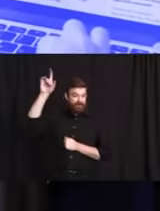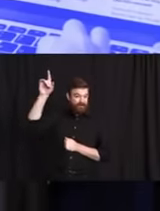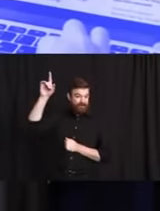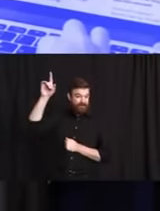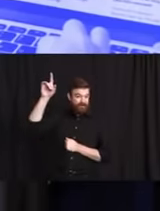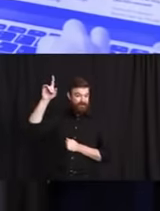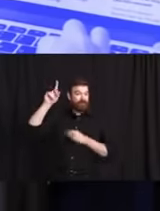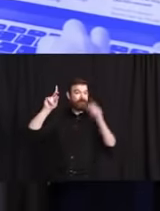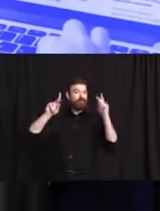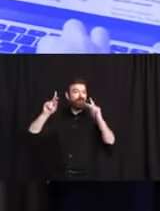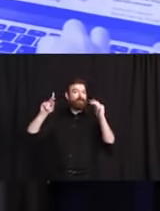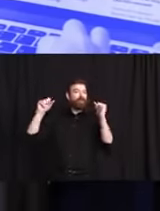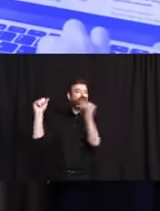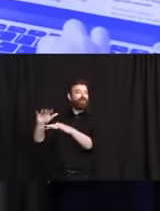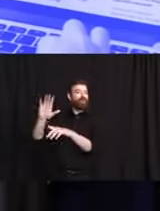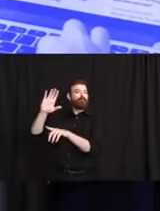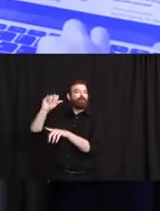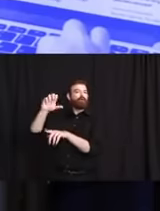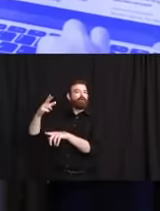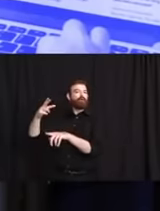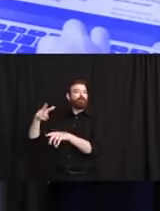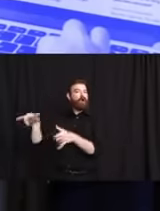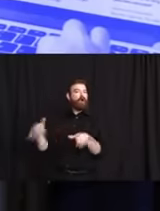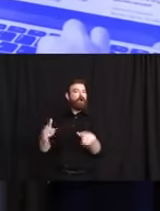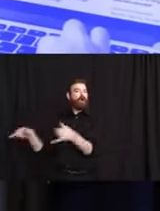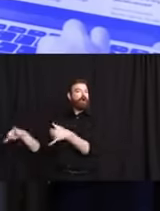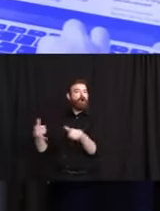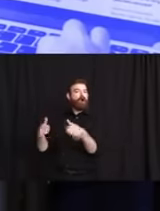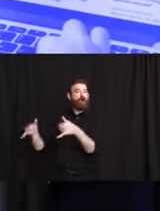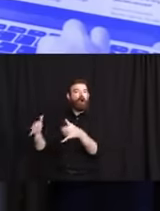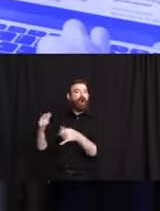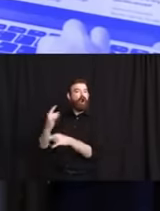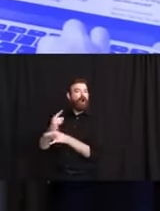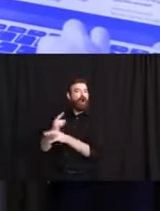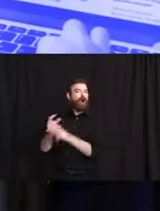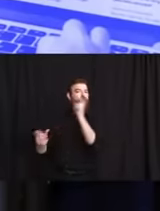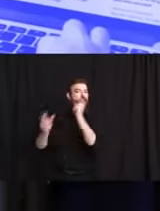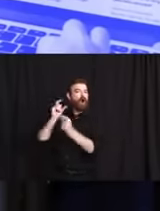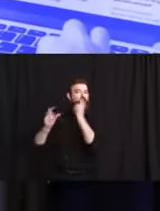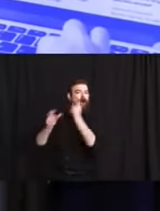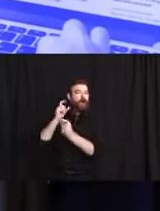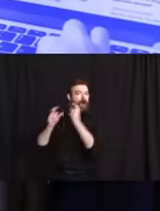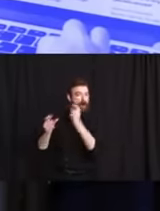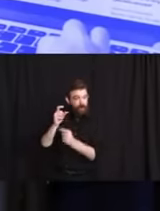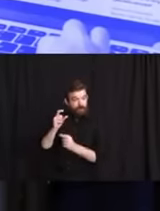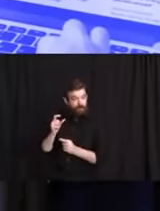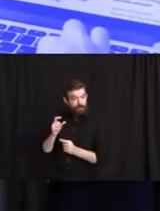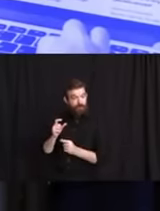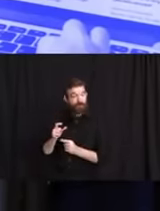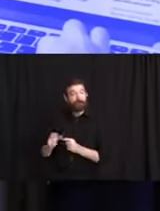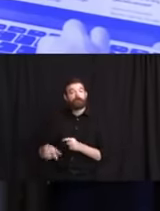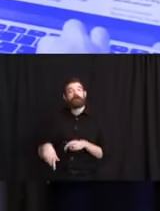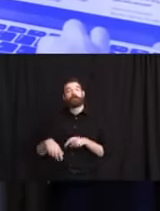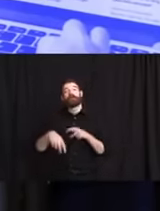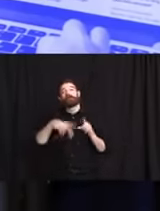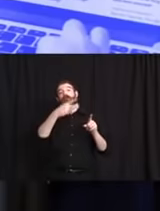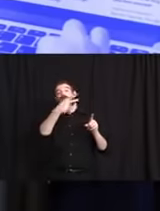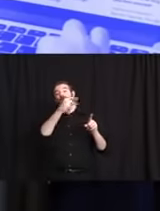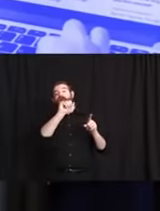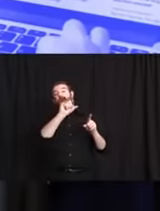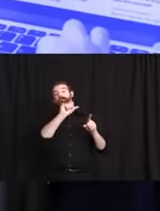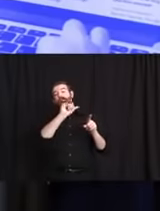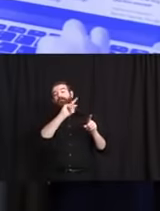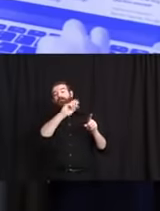having a party with alcohol. In Palisades Park, a car wash owner was cited. And in